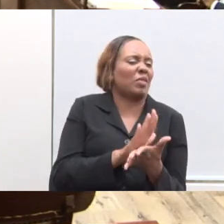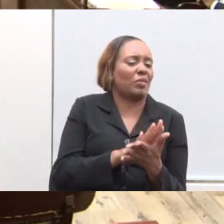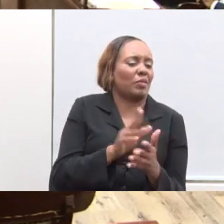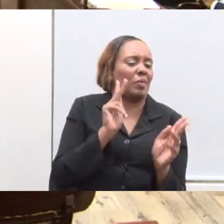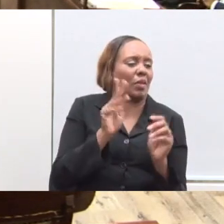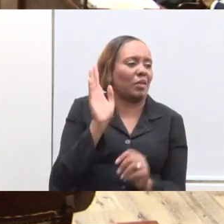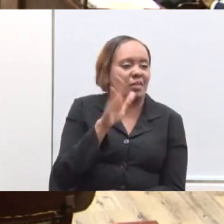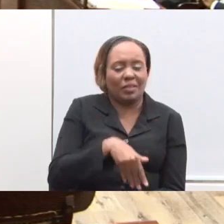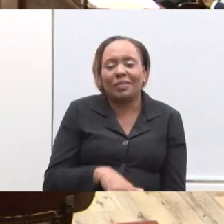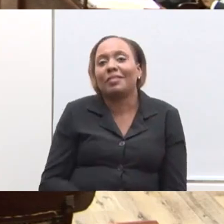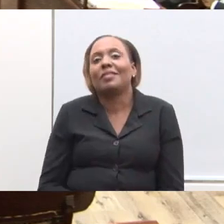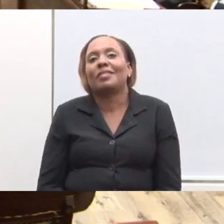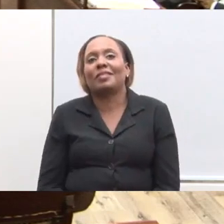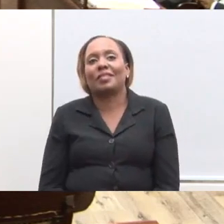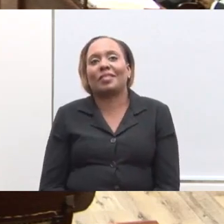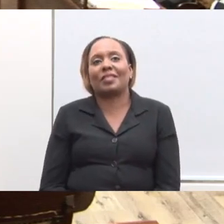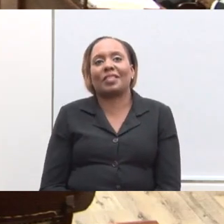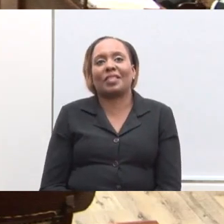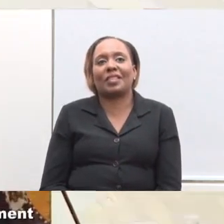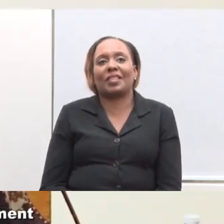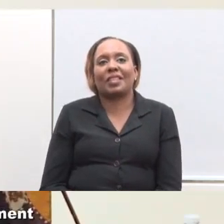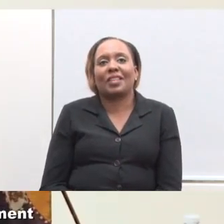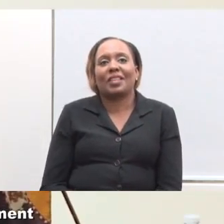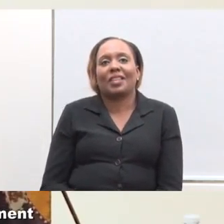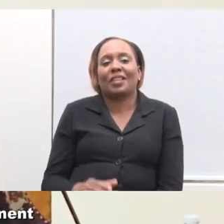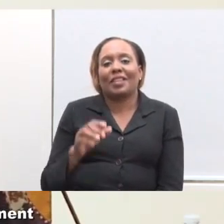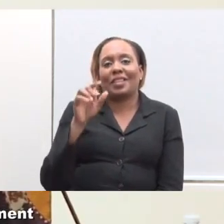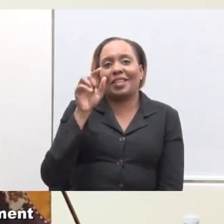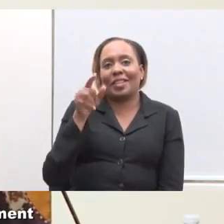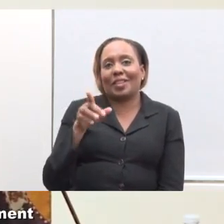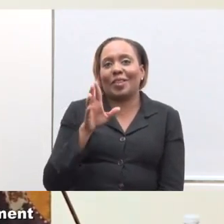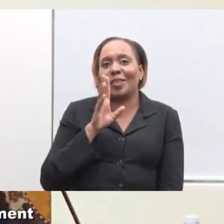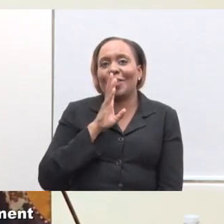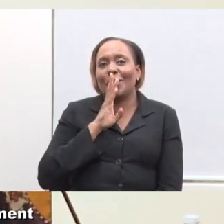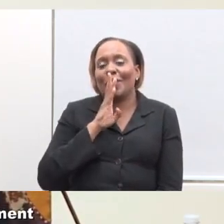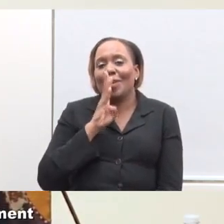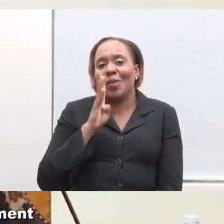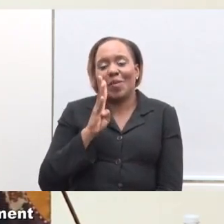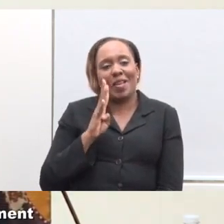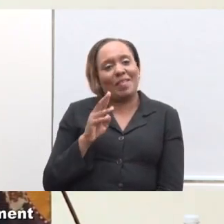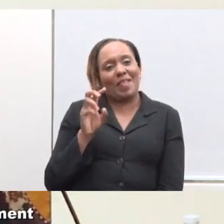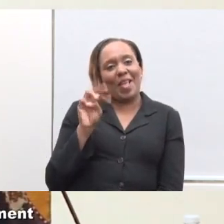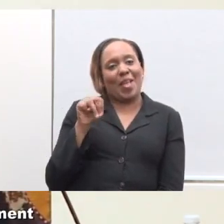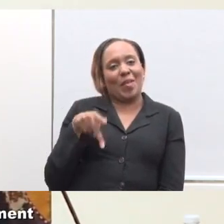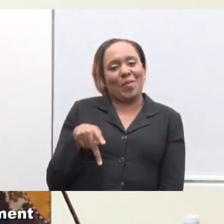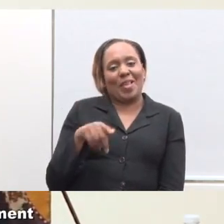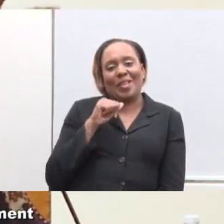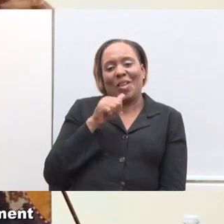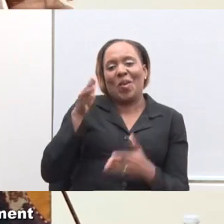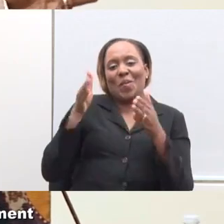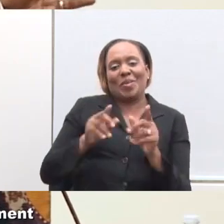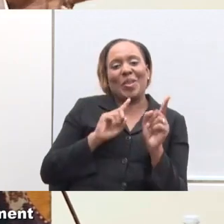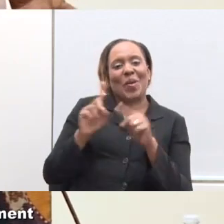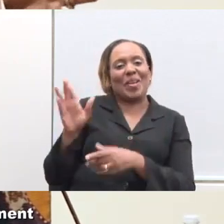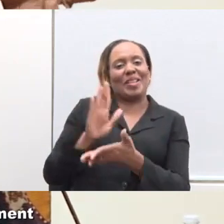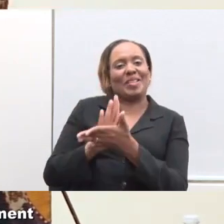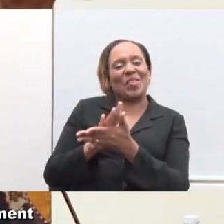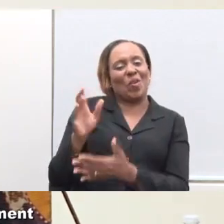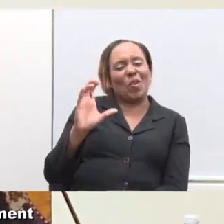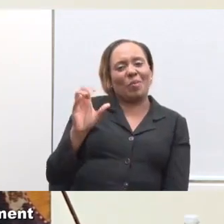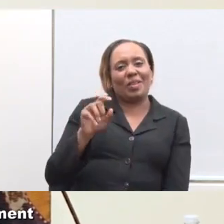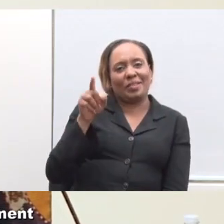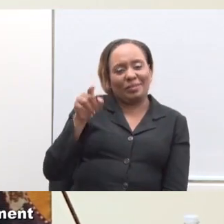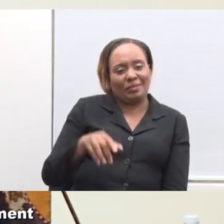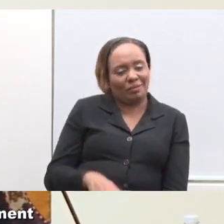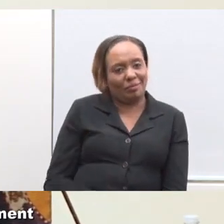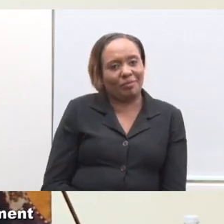sometimes I feel you now speak more as the Member of Parliament than the person who went there. But she